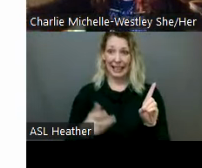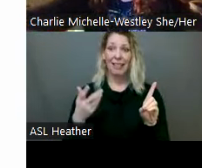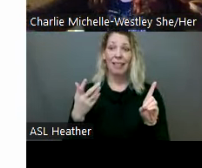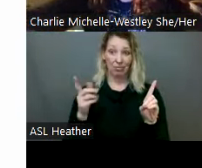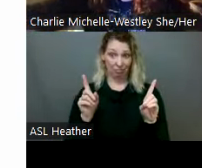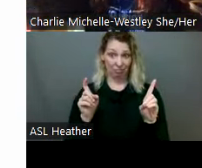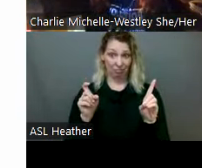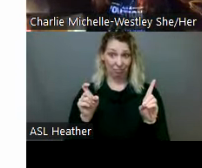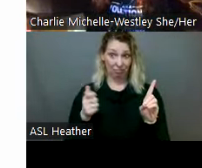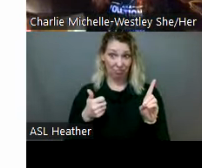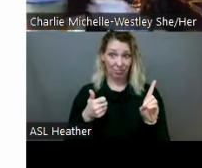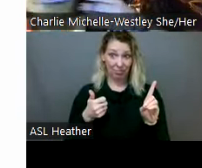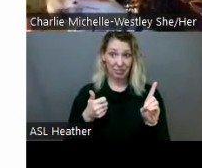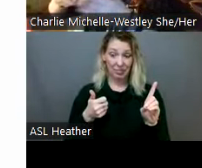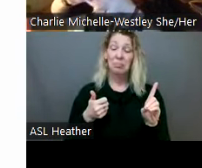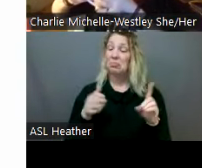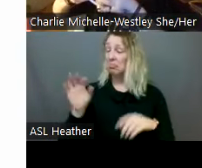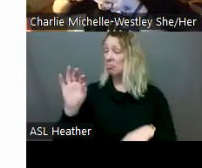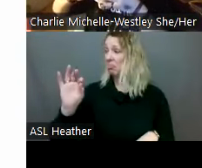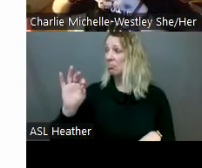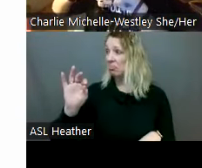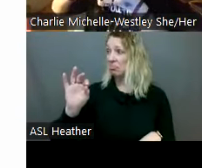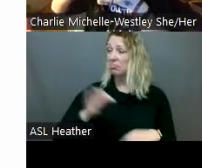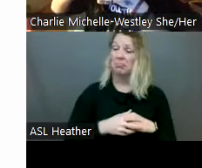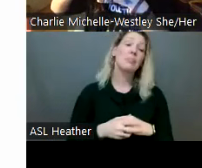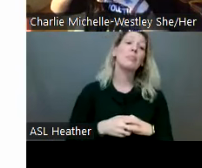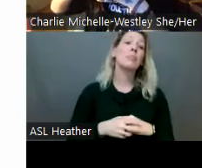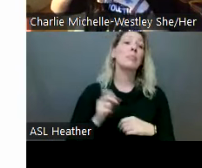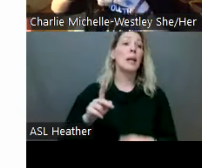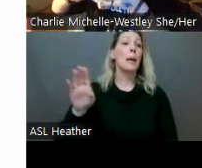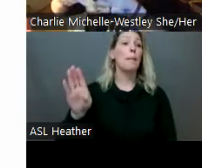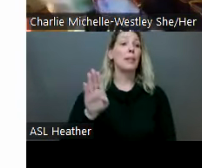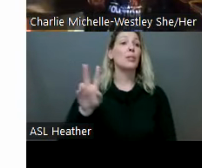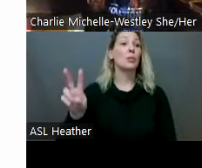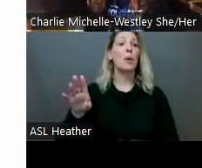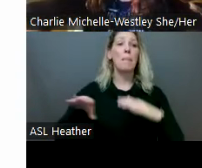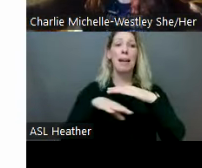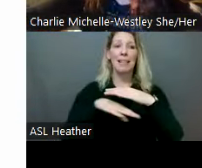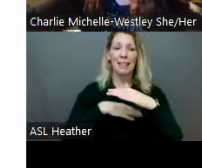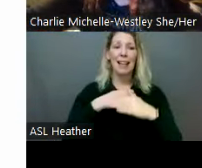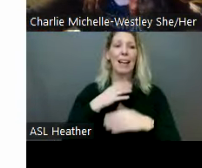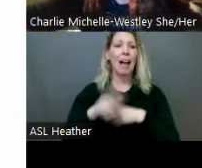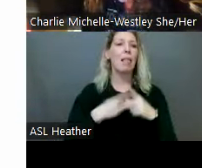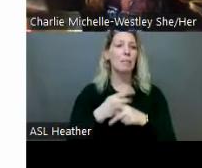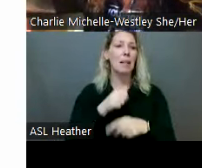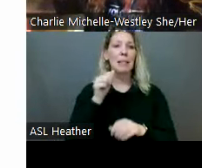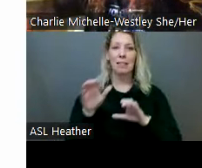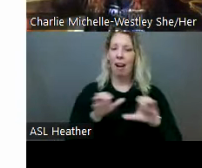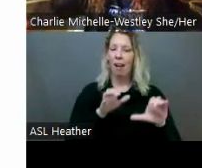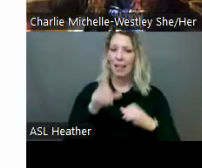Does that work for you? Yeah, absolutely. Okay, great. Okay. B2, basic elements of a misconduct